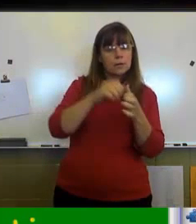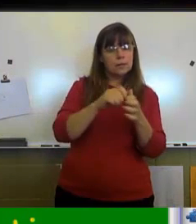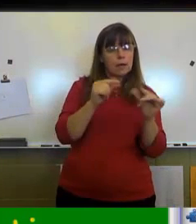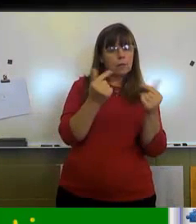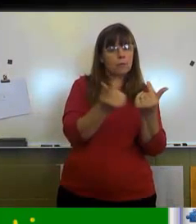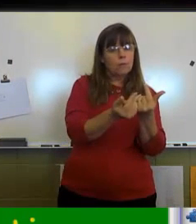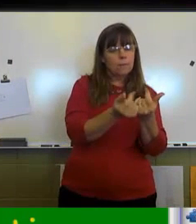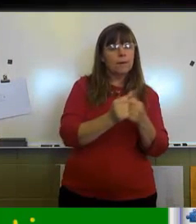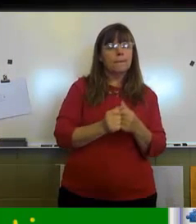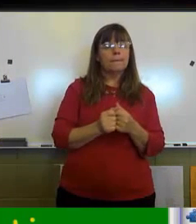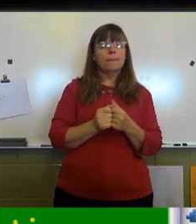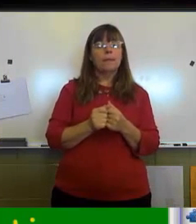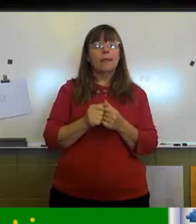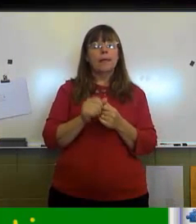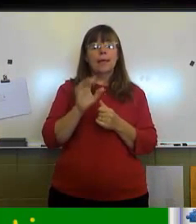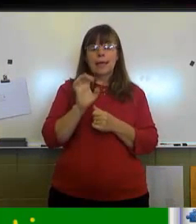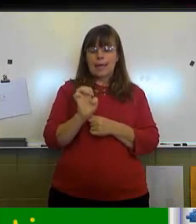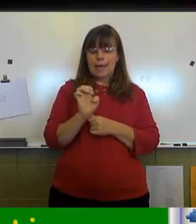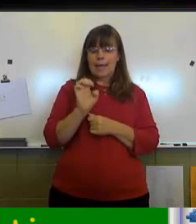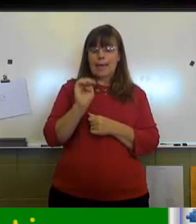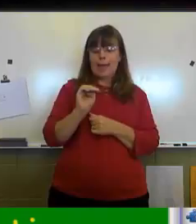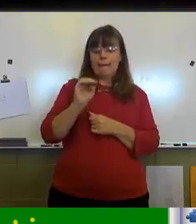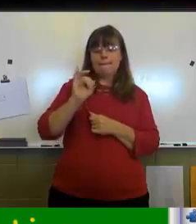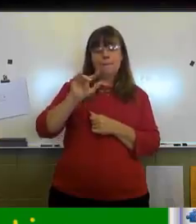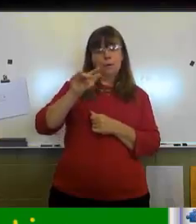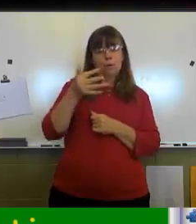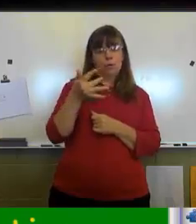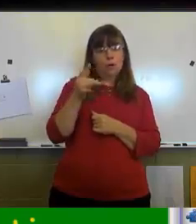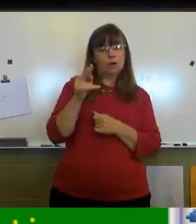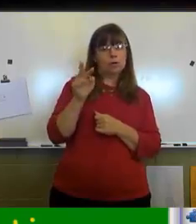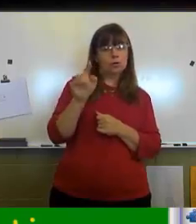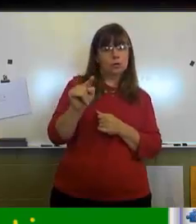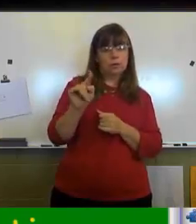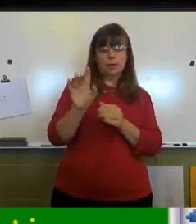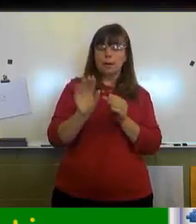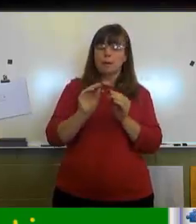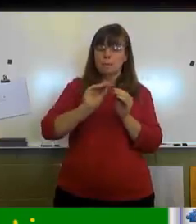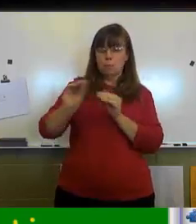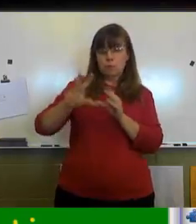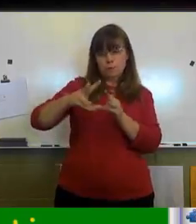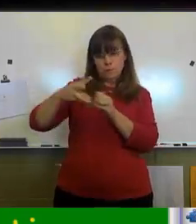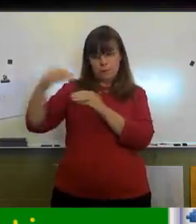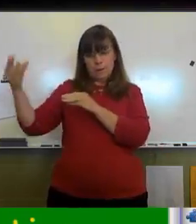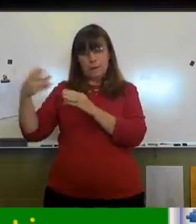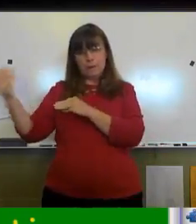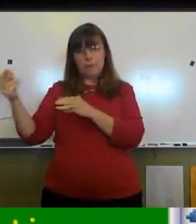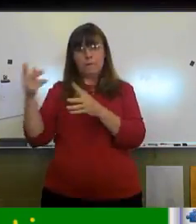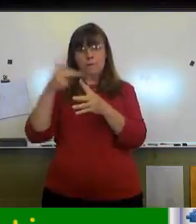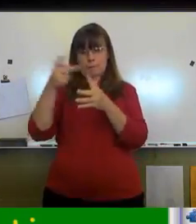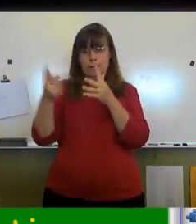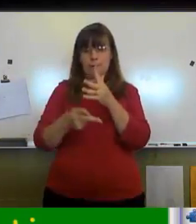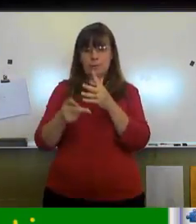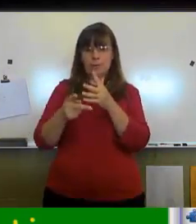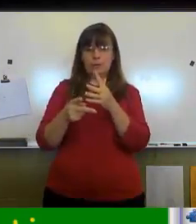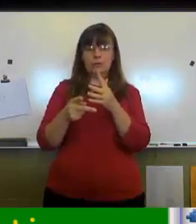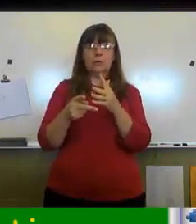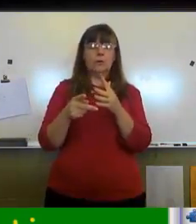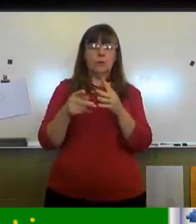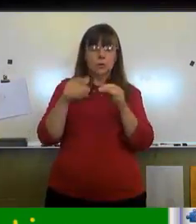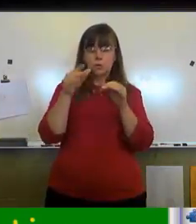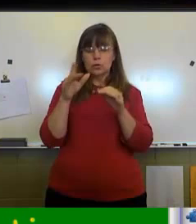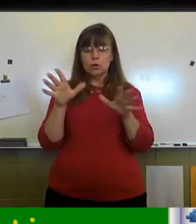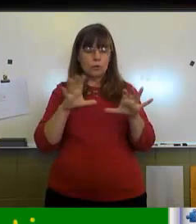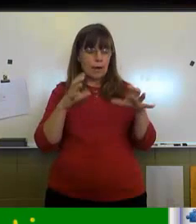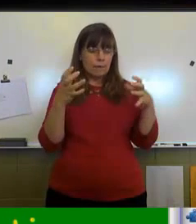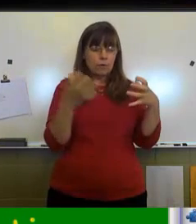population. Emigration, starting with an E, is just the opposite. That's moving out of that population. So if we had a